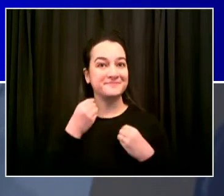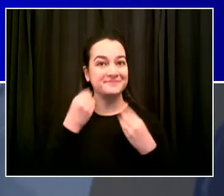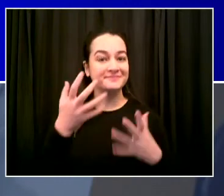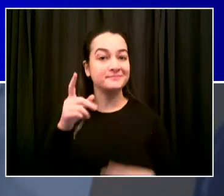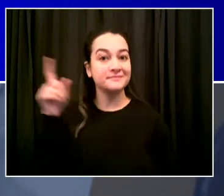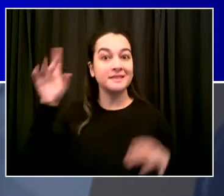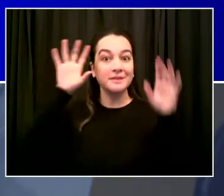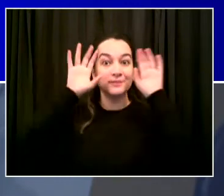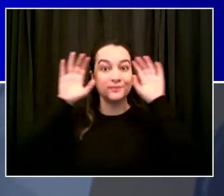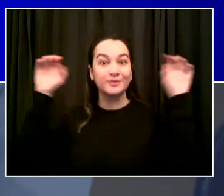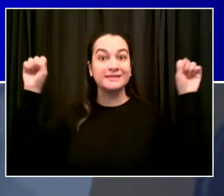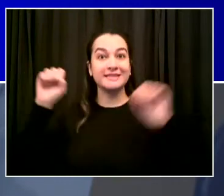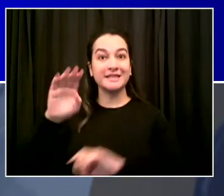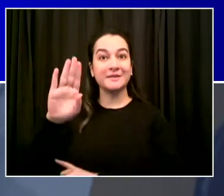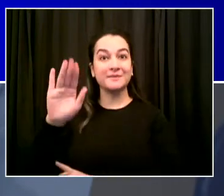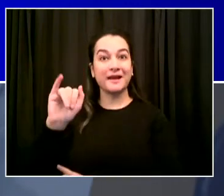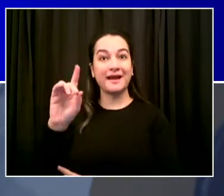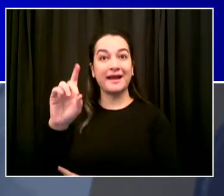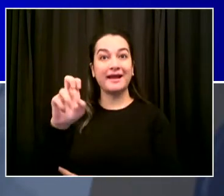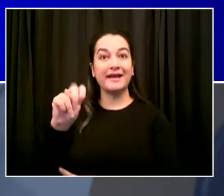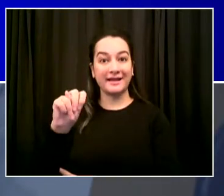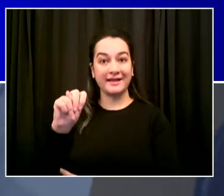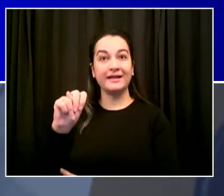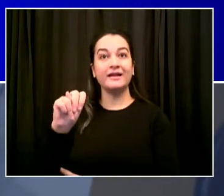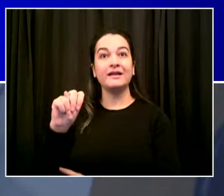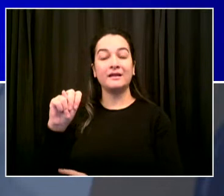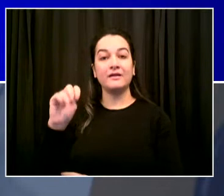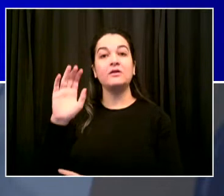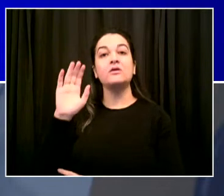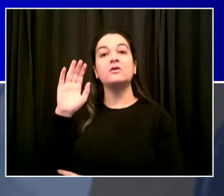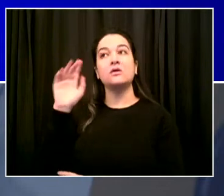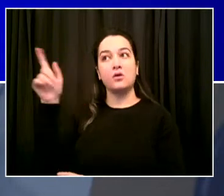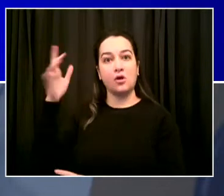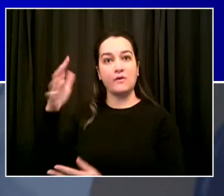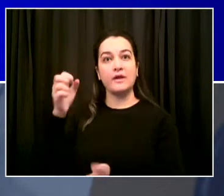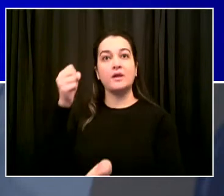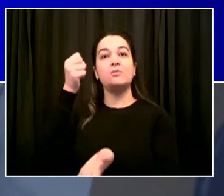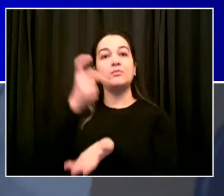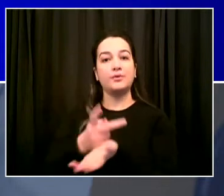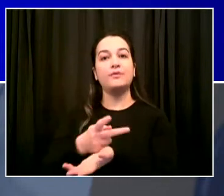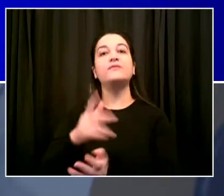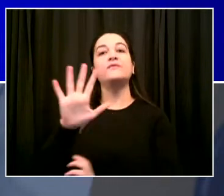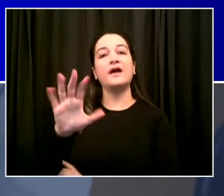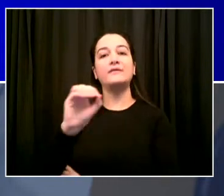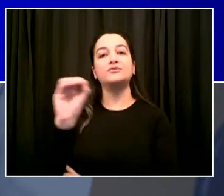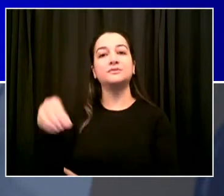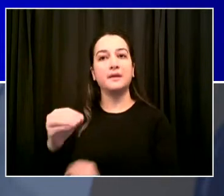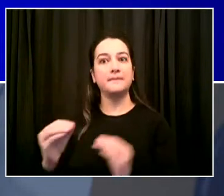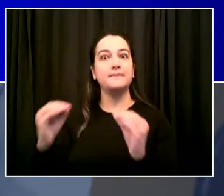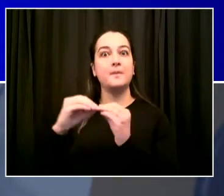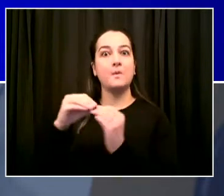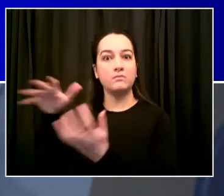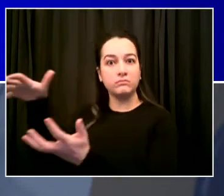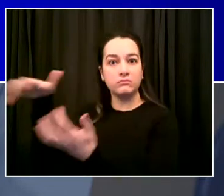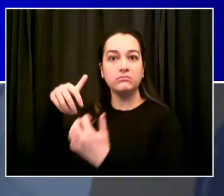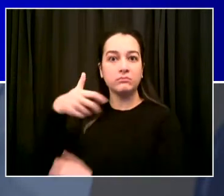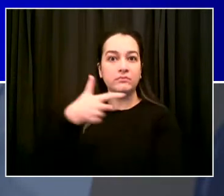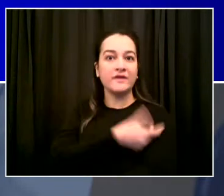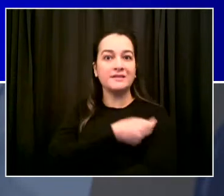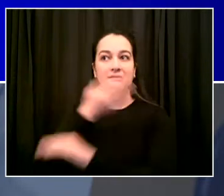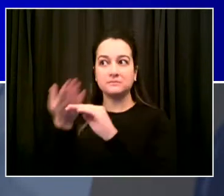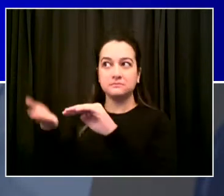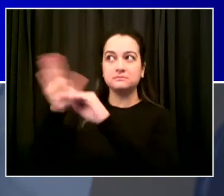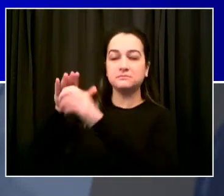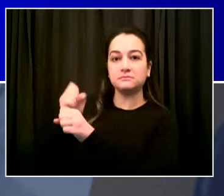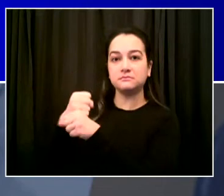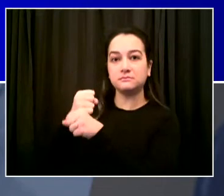can to keep adding supply. We see it happen steadily. That's going to help us a lot. And of course, we're very, very hopeful about the